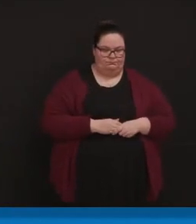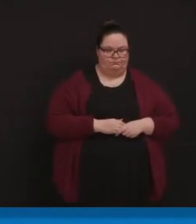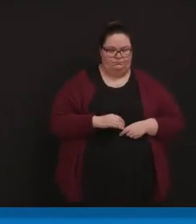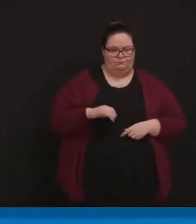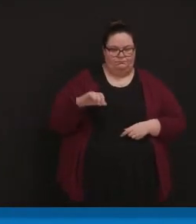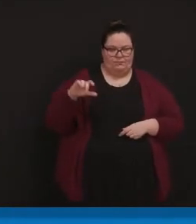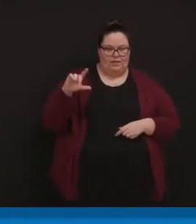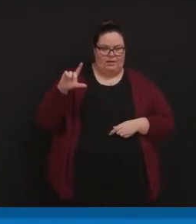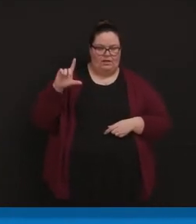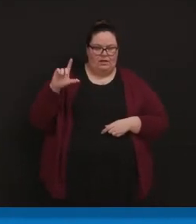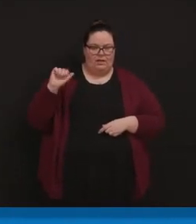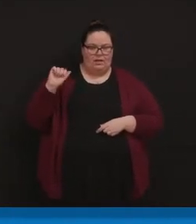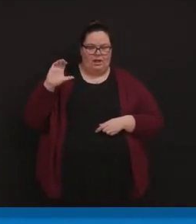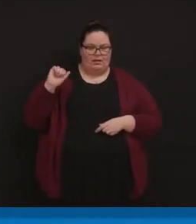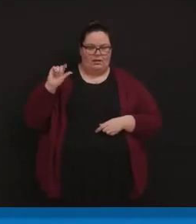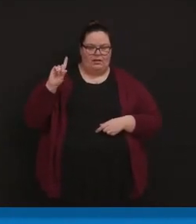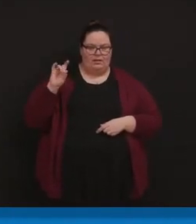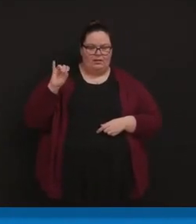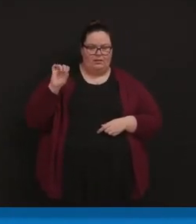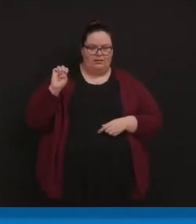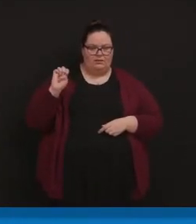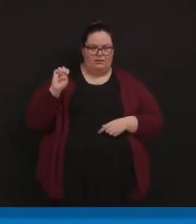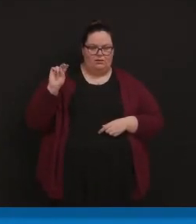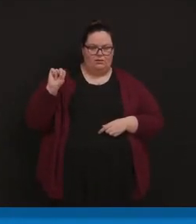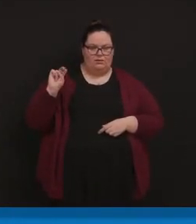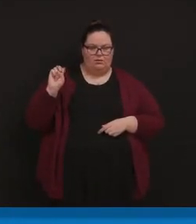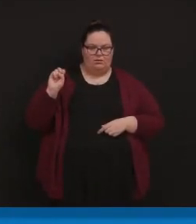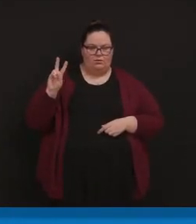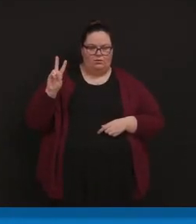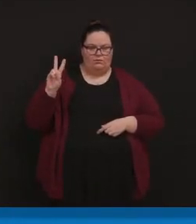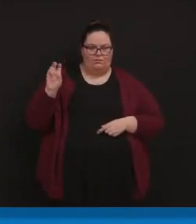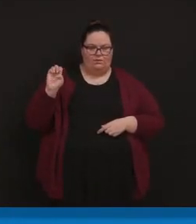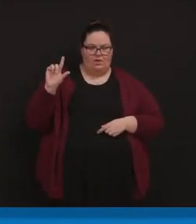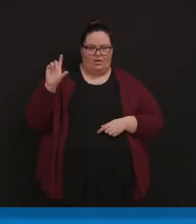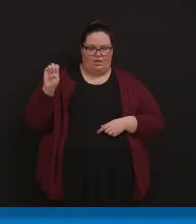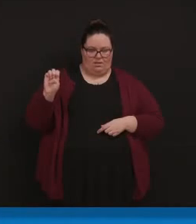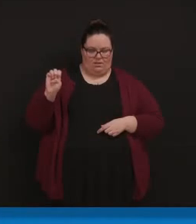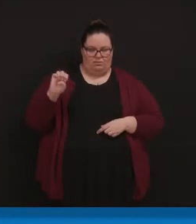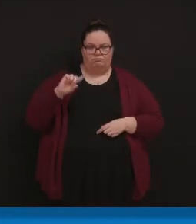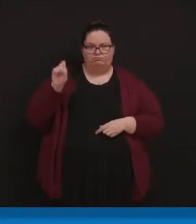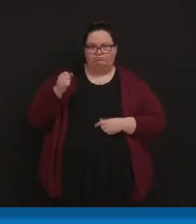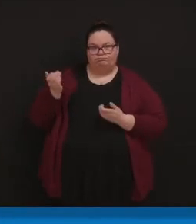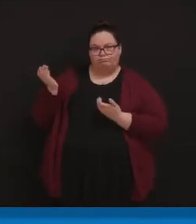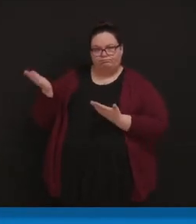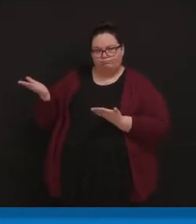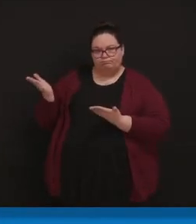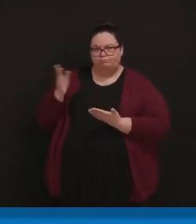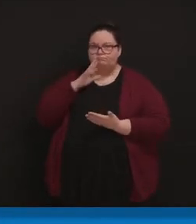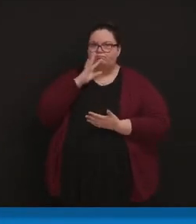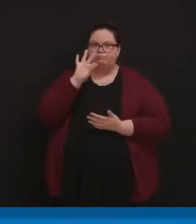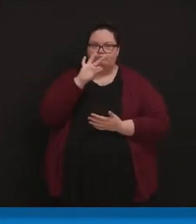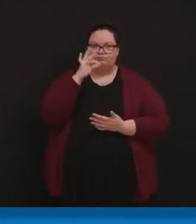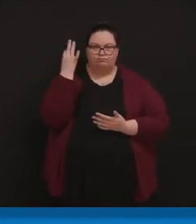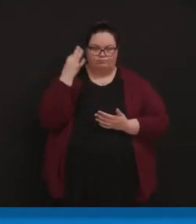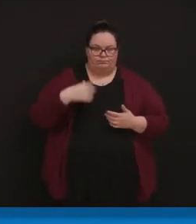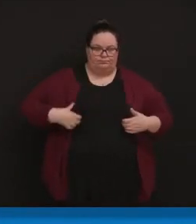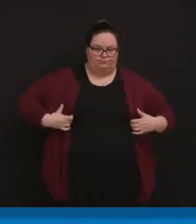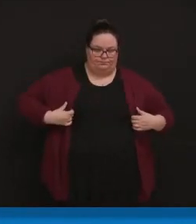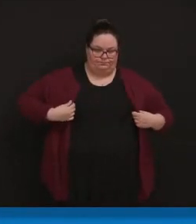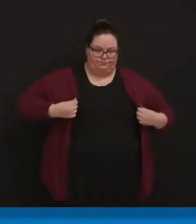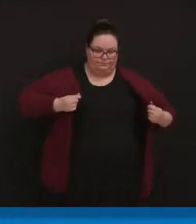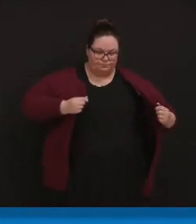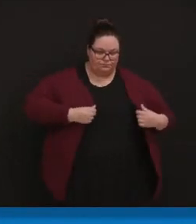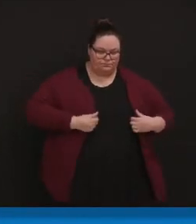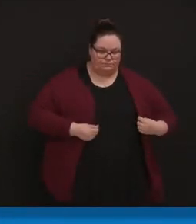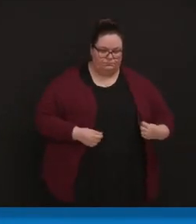l'Acadie Nouvelle. Mathieu Roy-Como, l'Acadie Nouvelle. Dr. Russell, you said that there were